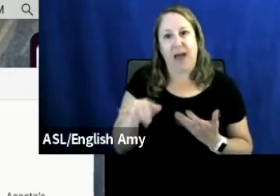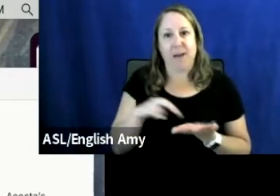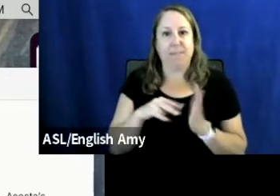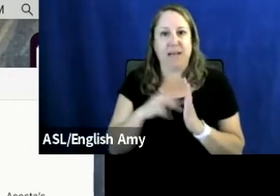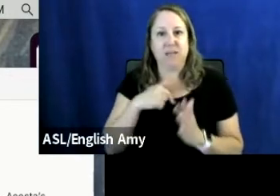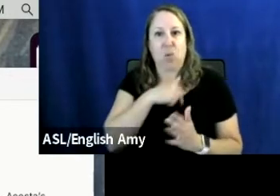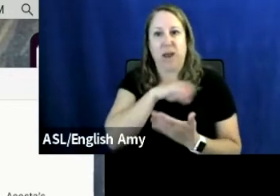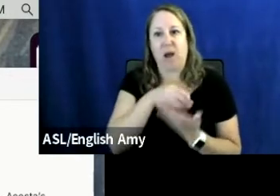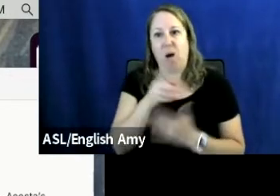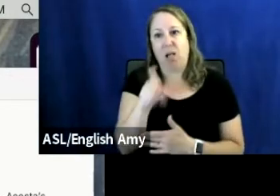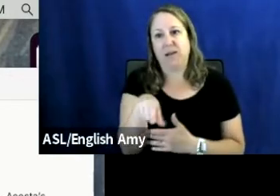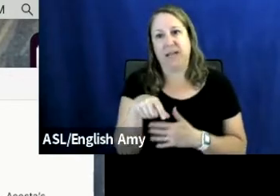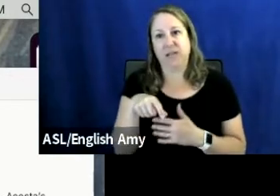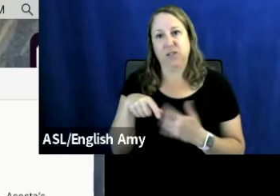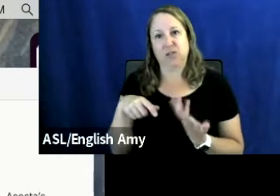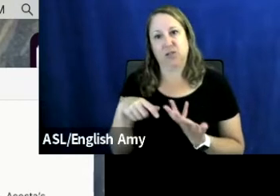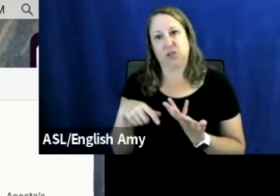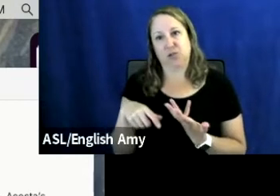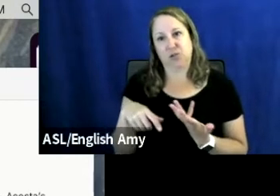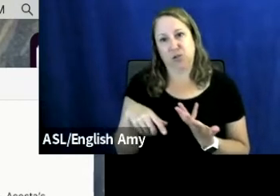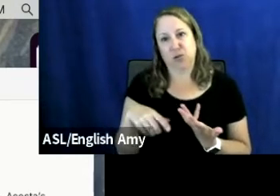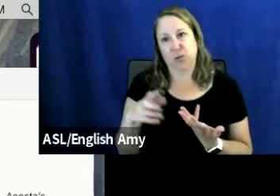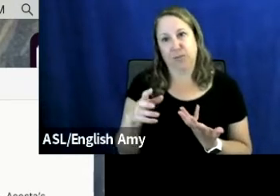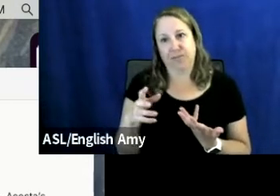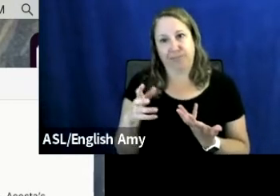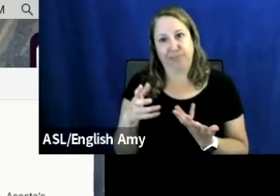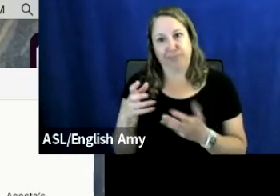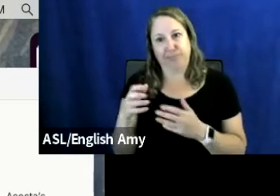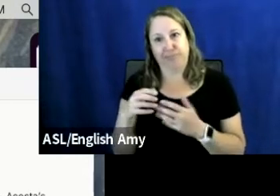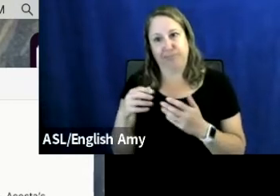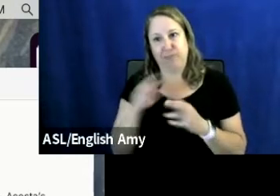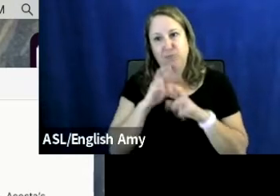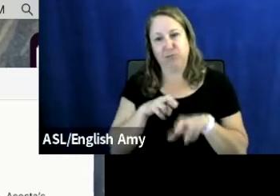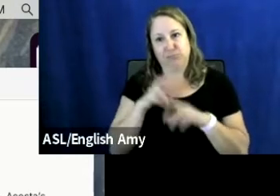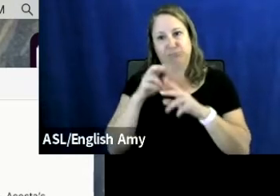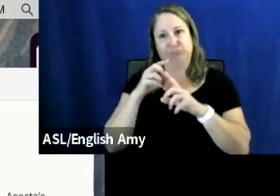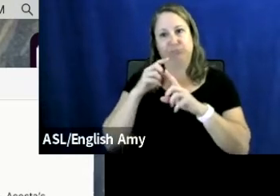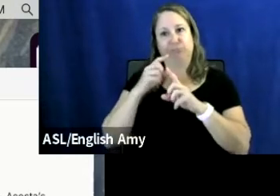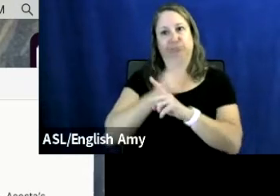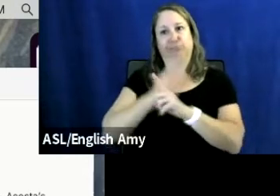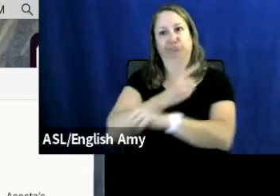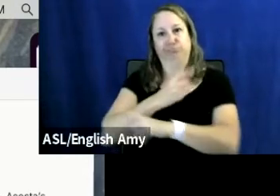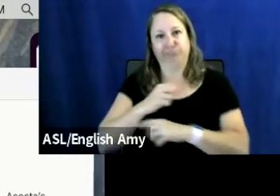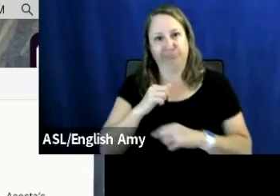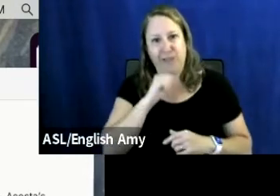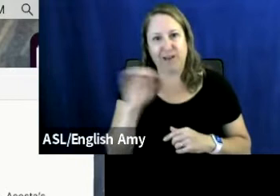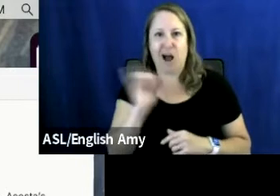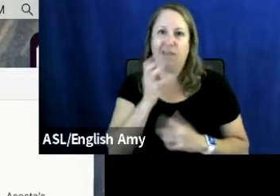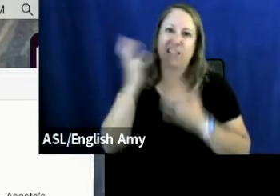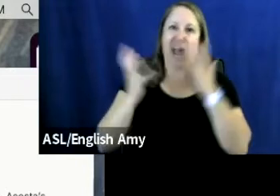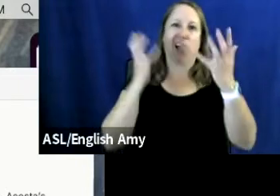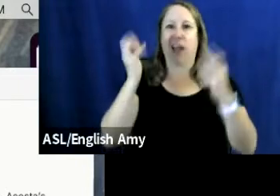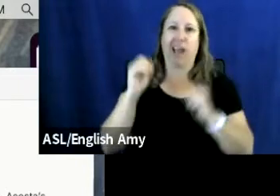be responsible for our behavior and the way that we respond to things, and like not like shouting out, and